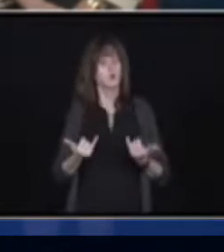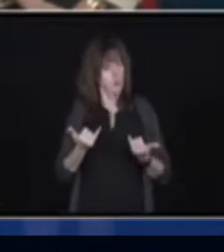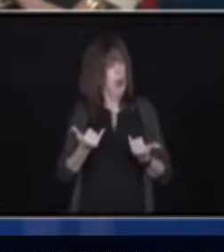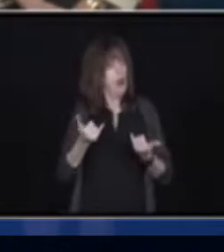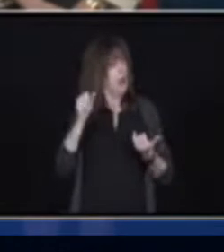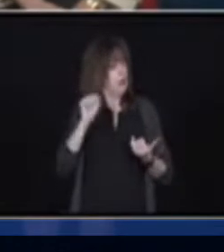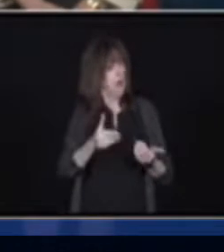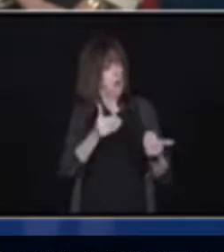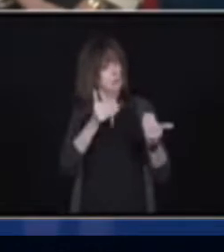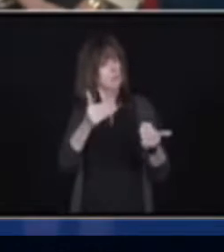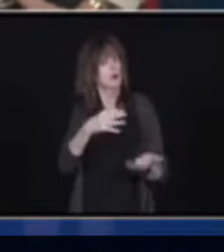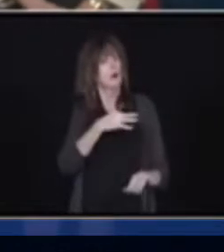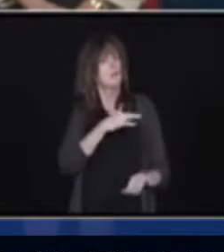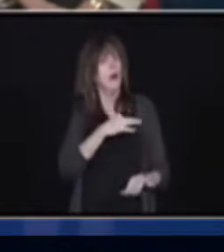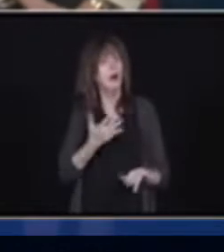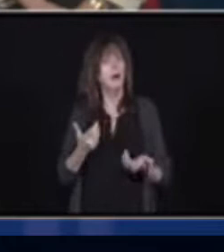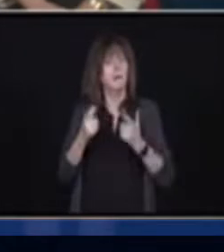PPE grant at